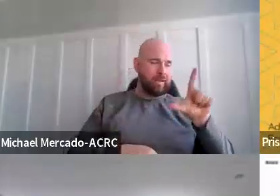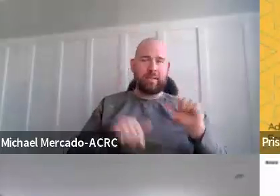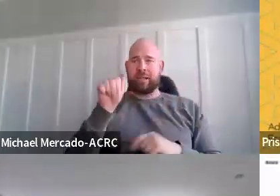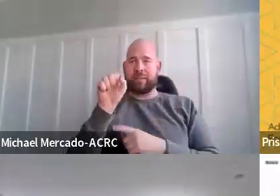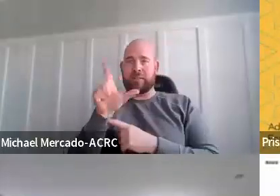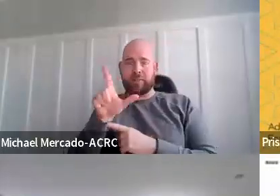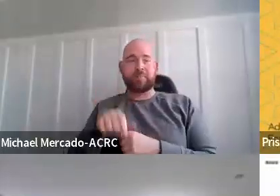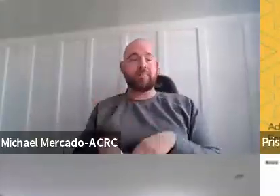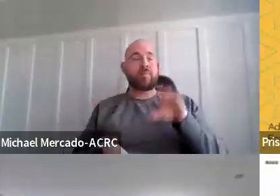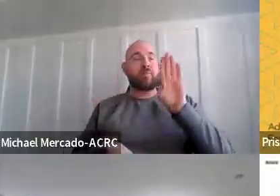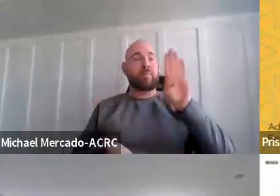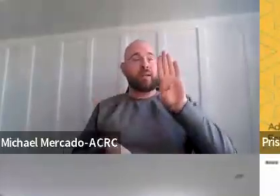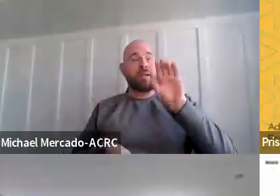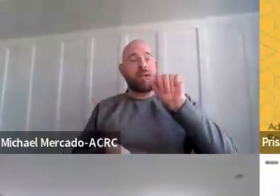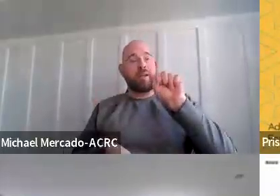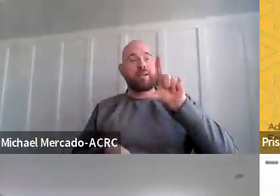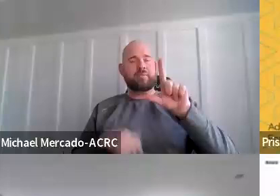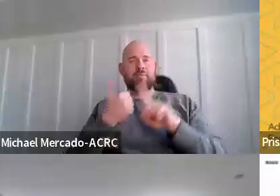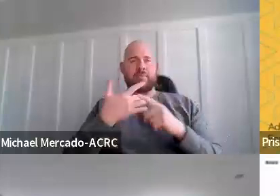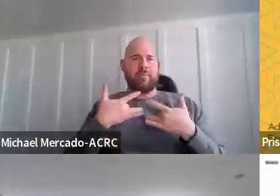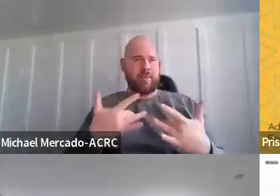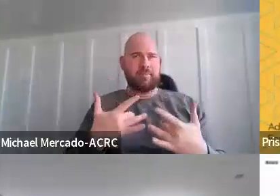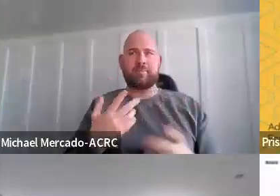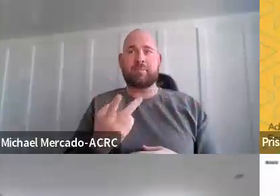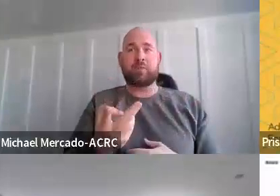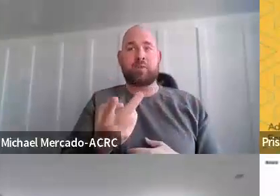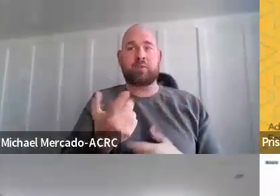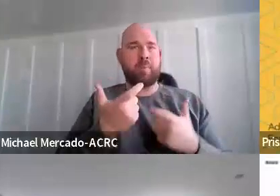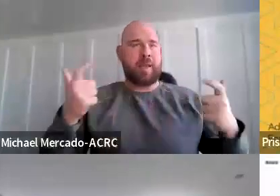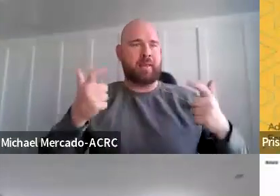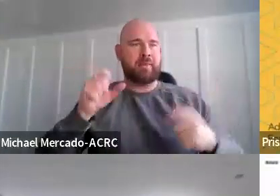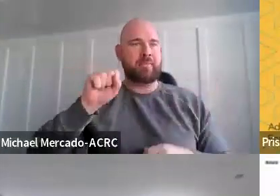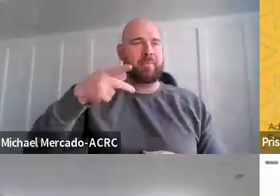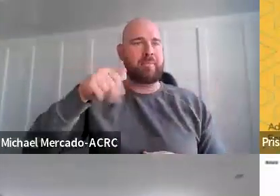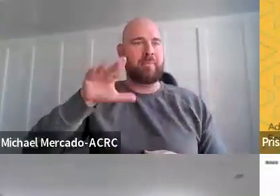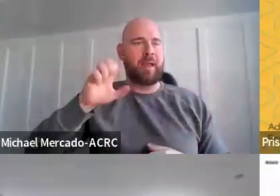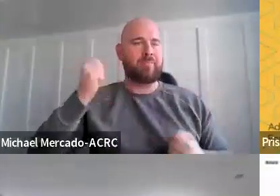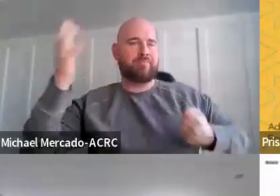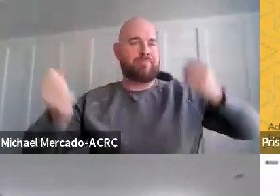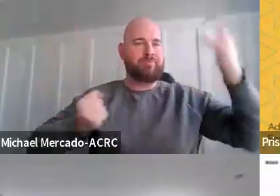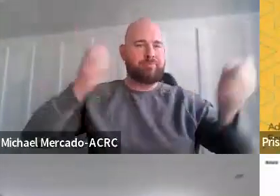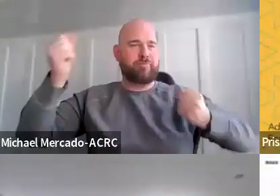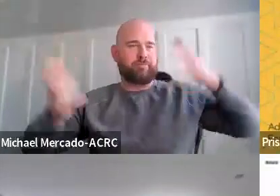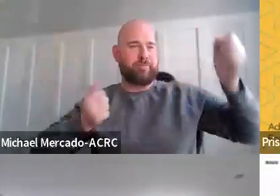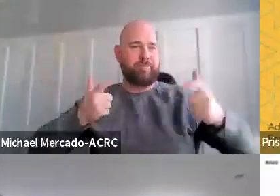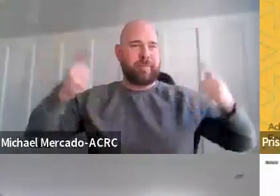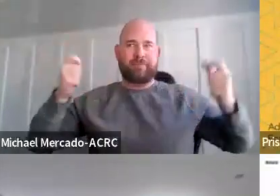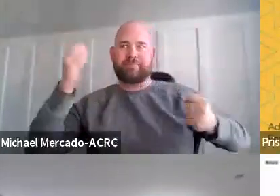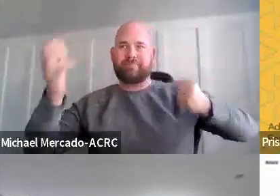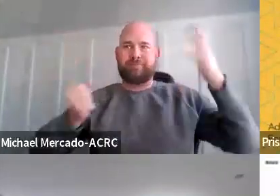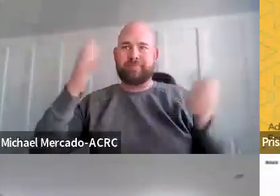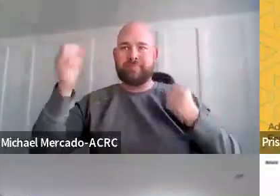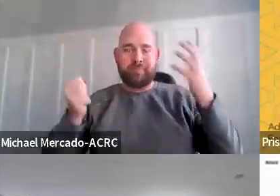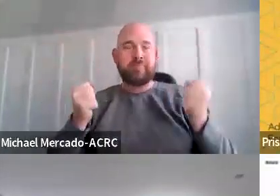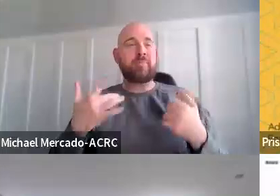And how is BASL and ASL different? BASL typically will have a bigger